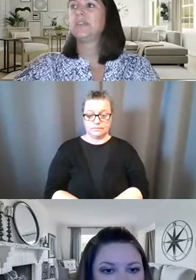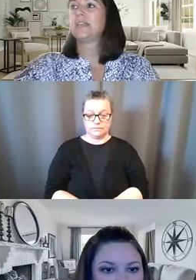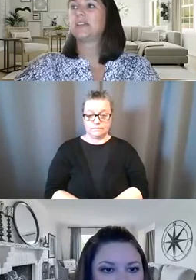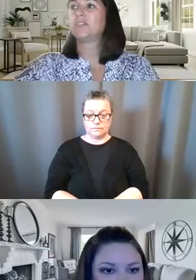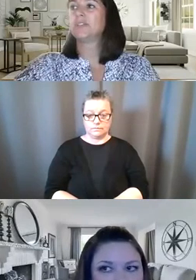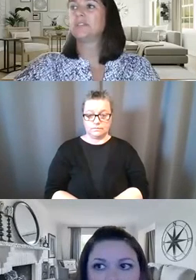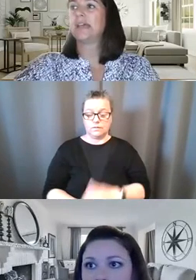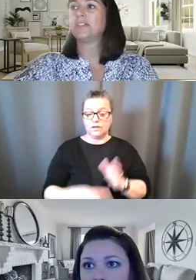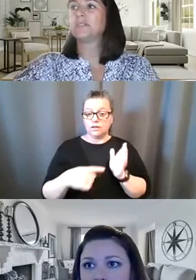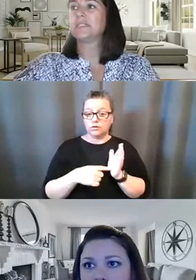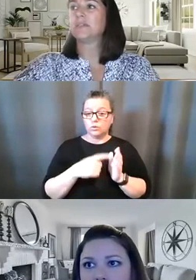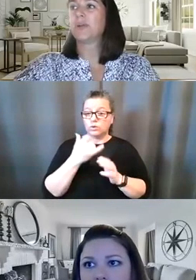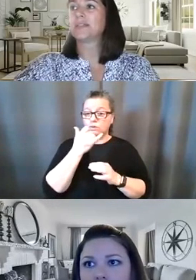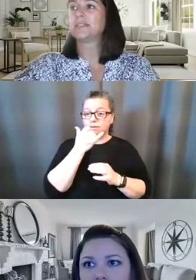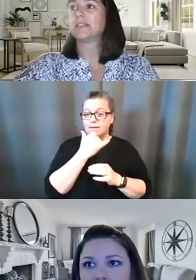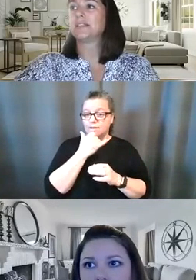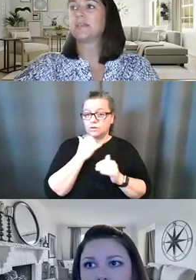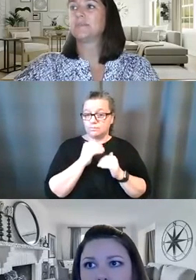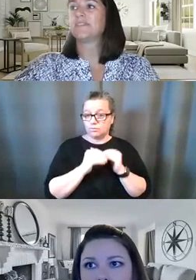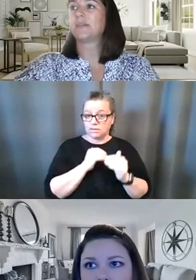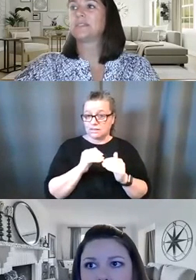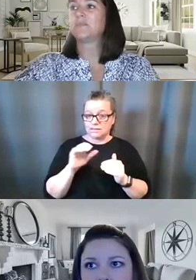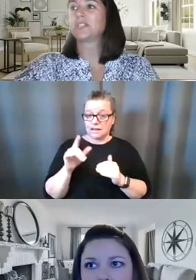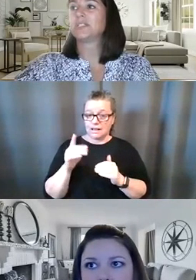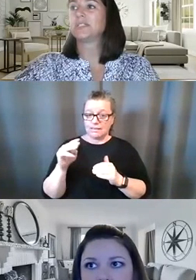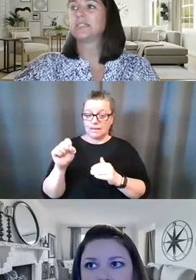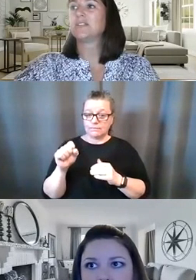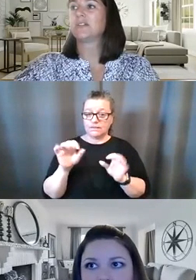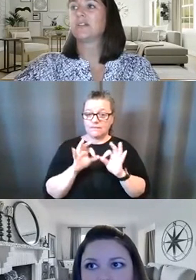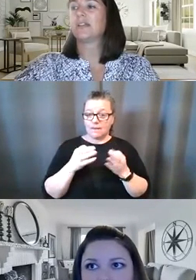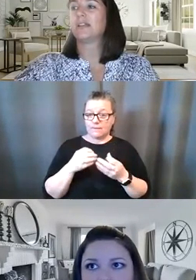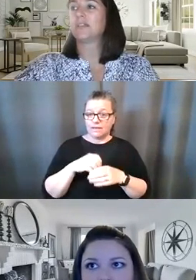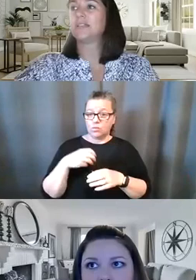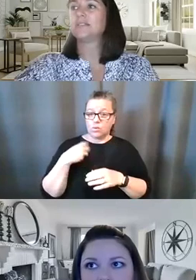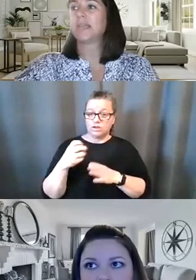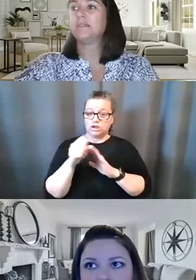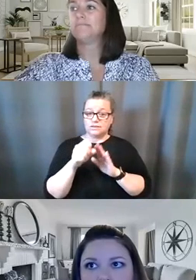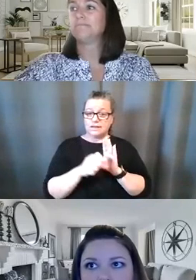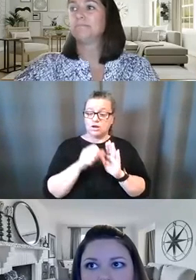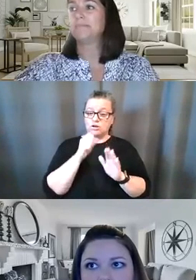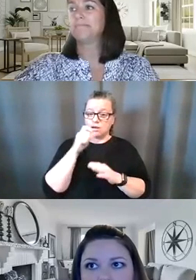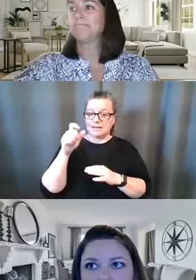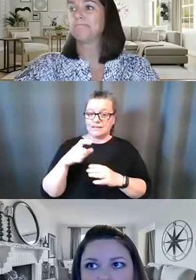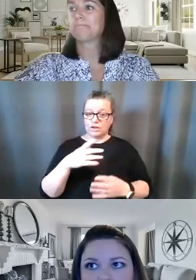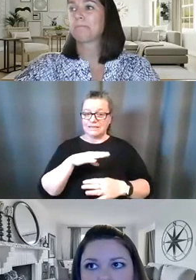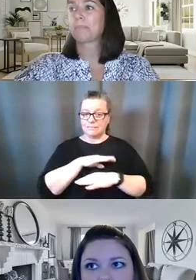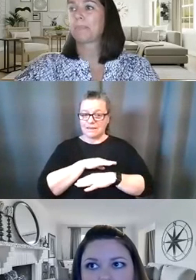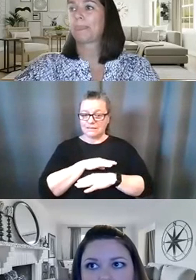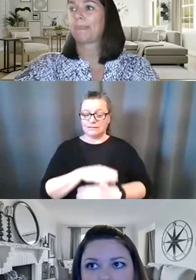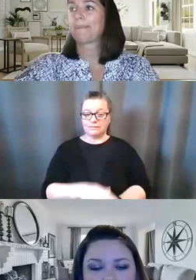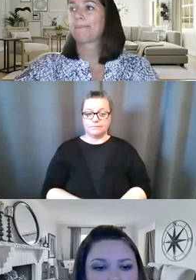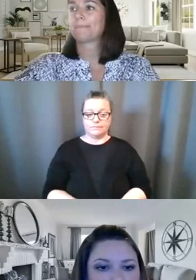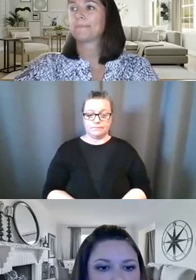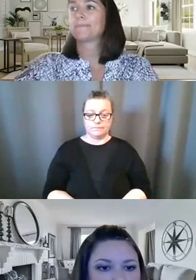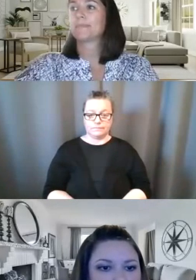Due to inaccurate accuracy and processing claims, families in Washington state are not getting their needs met.